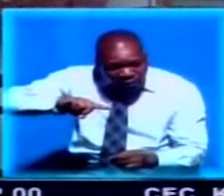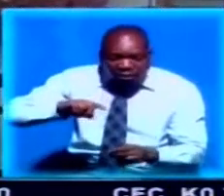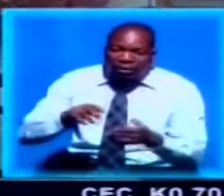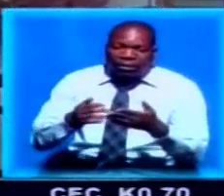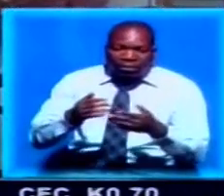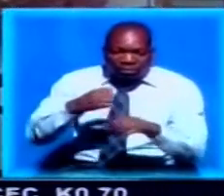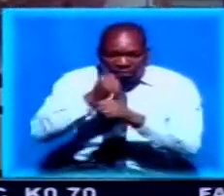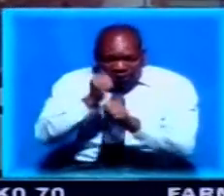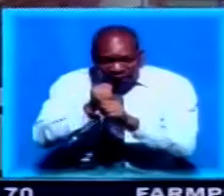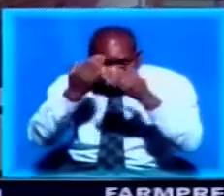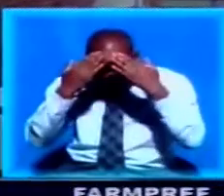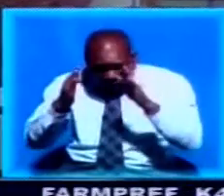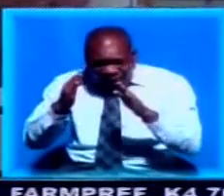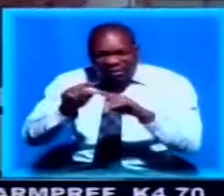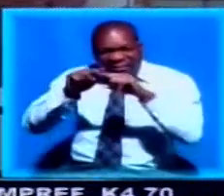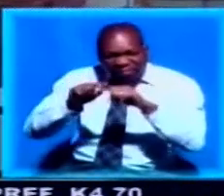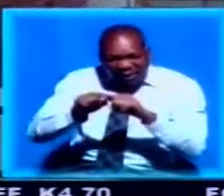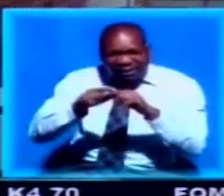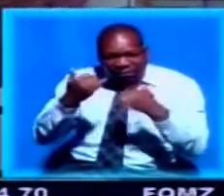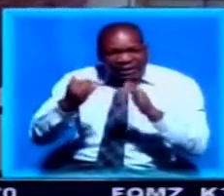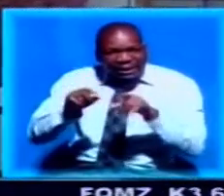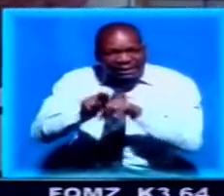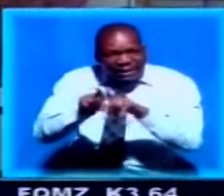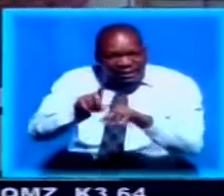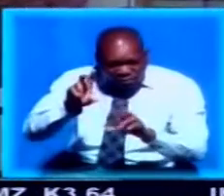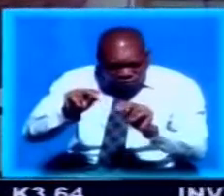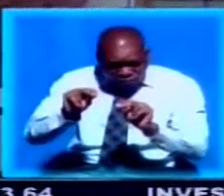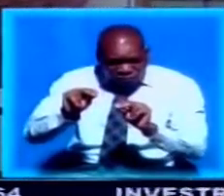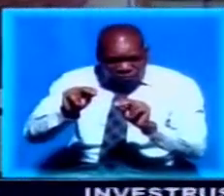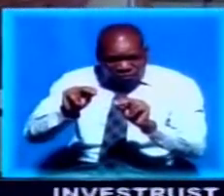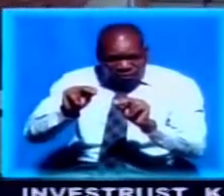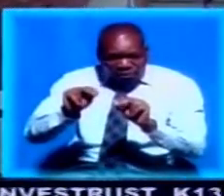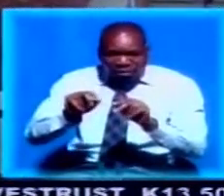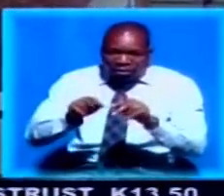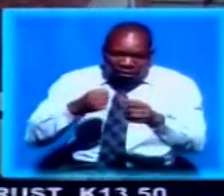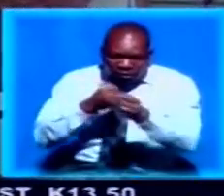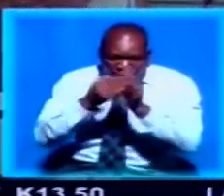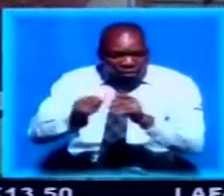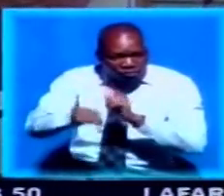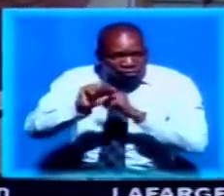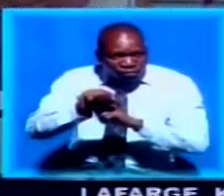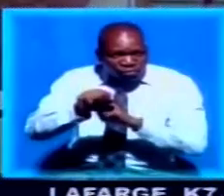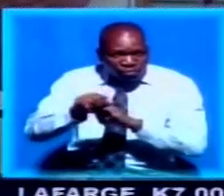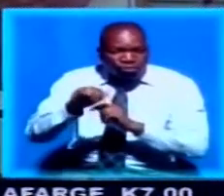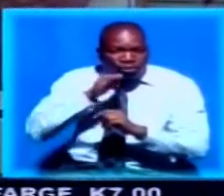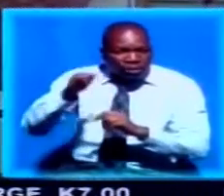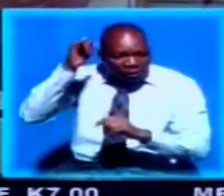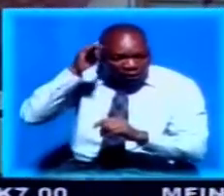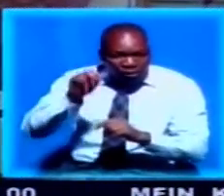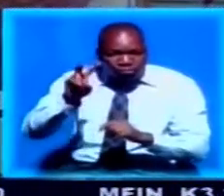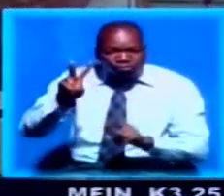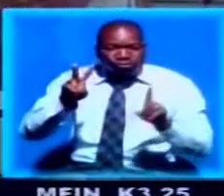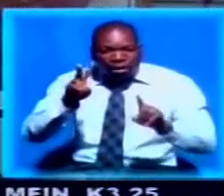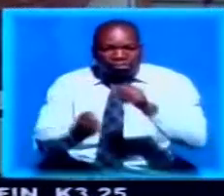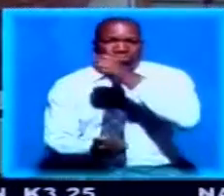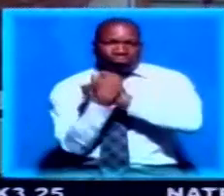the same players. Mawere has however urged soccer fans across the country not to be discouraged by yesterday's 2-1